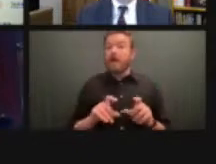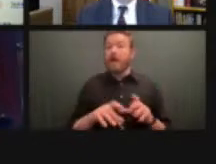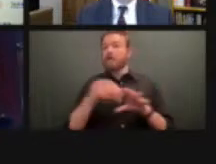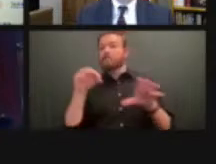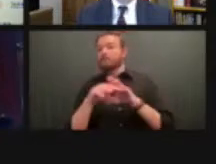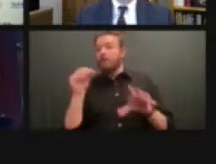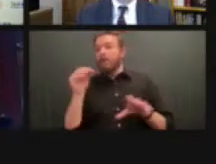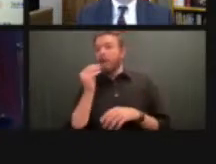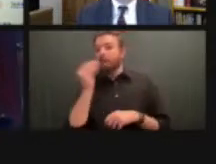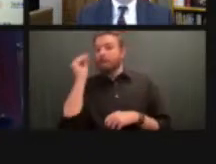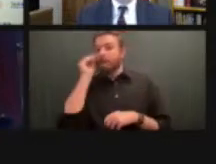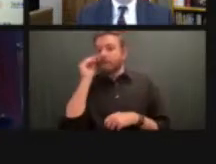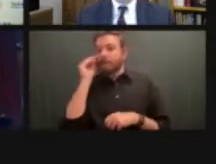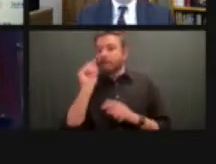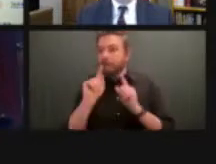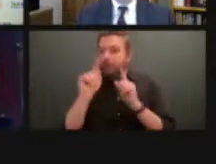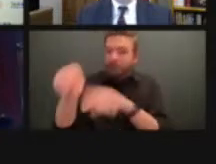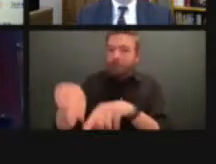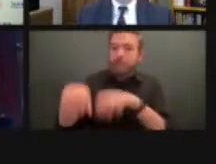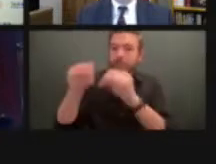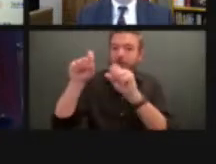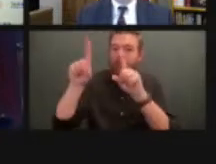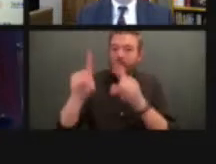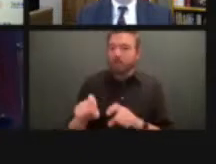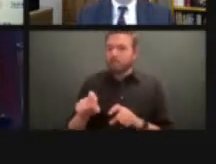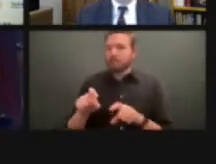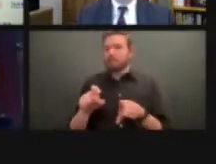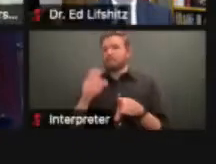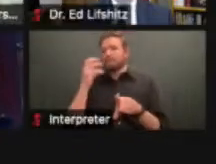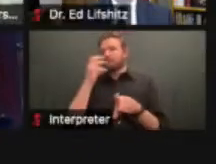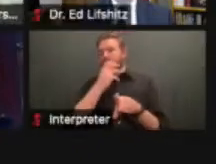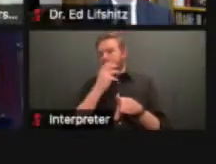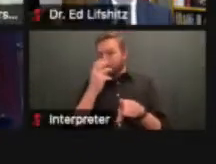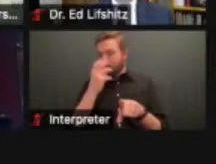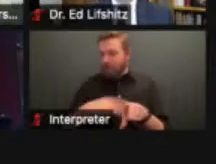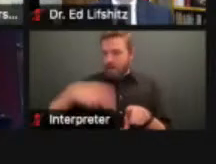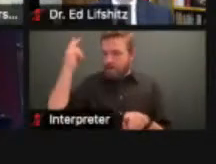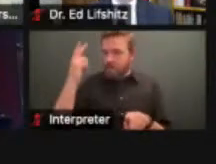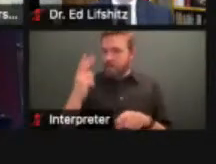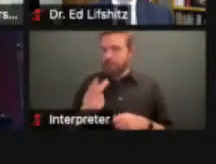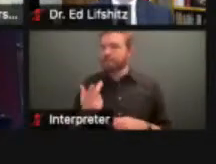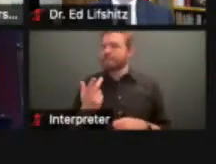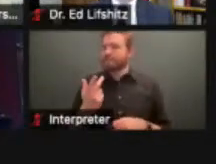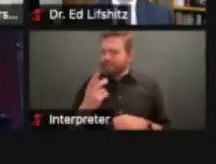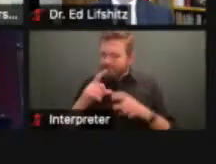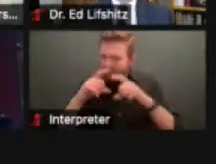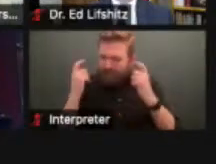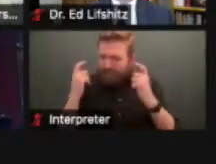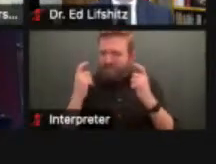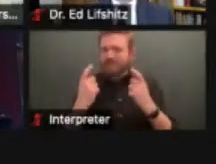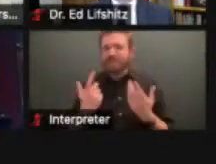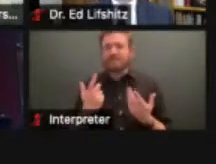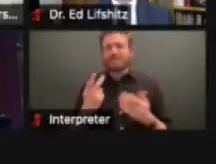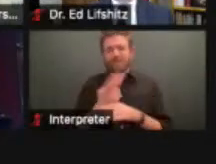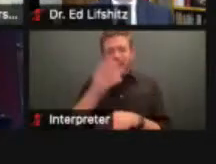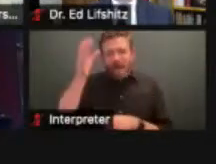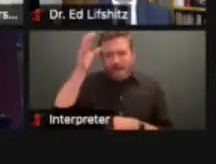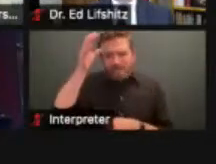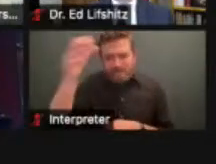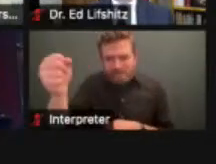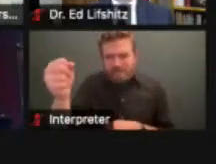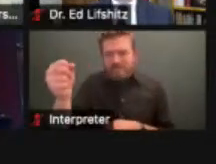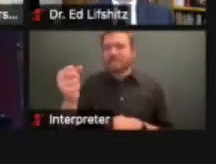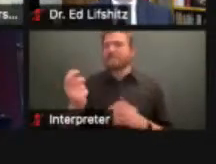boosted, and to just practice common sense. Yes, the data shows us that illnesses due to Omicron do not lead